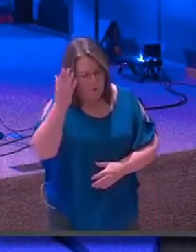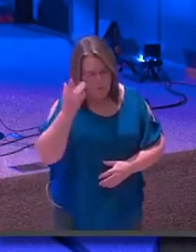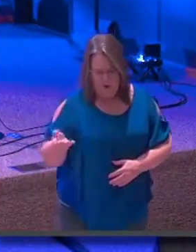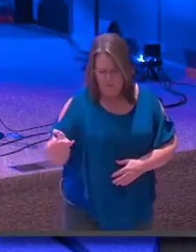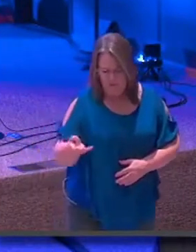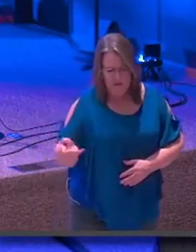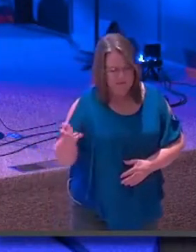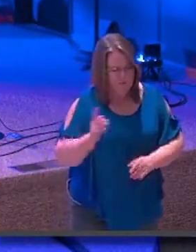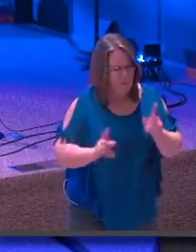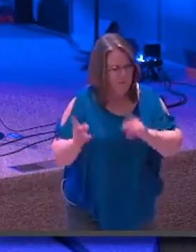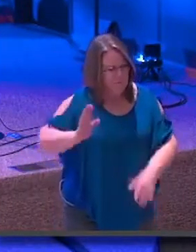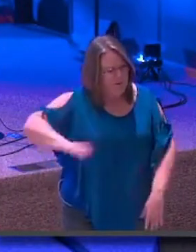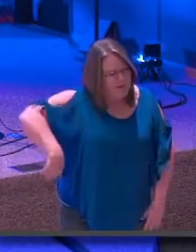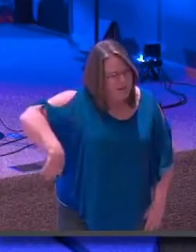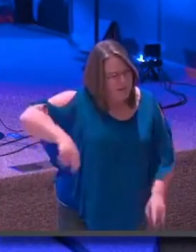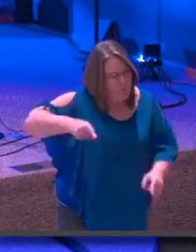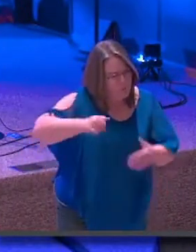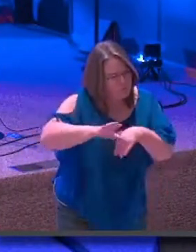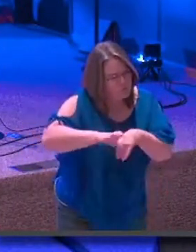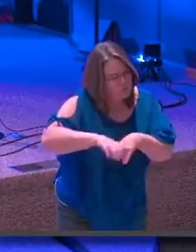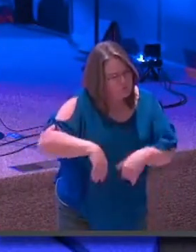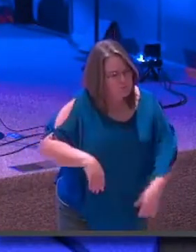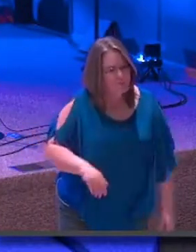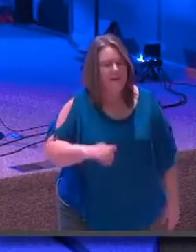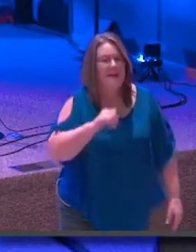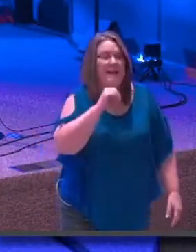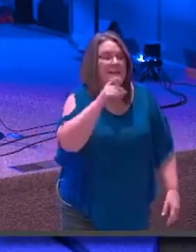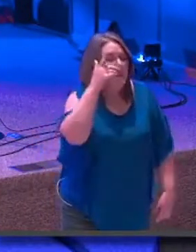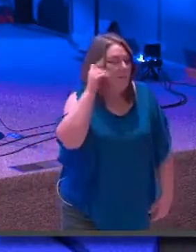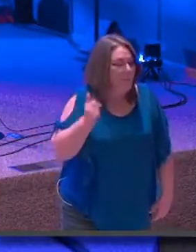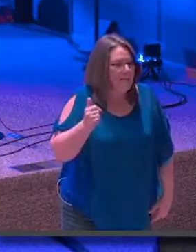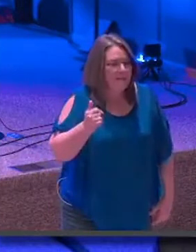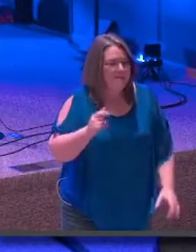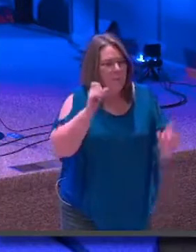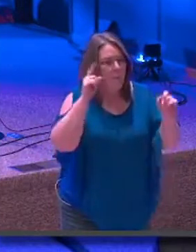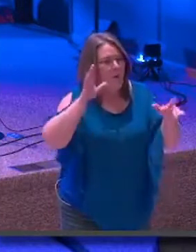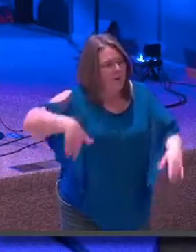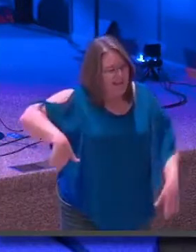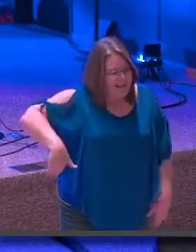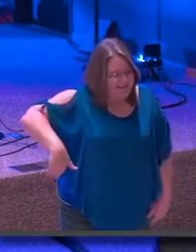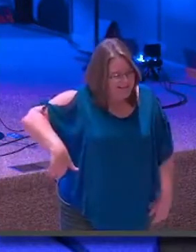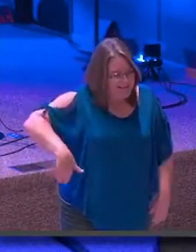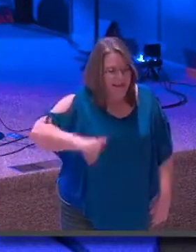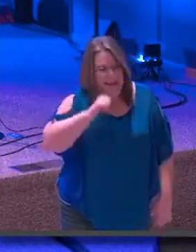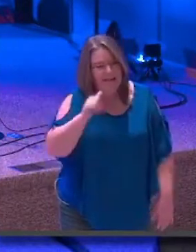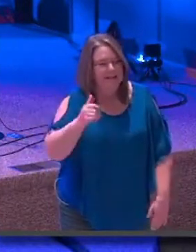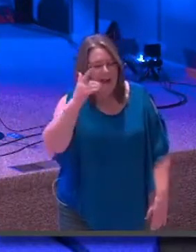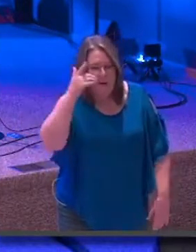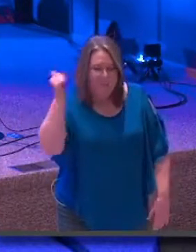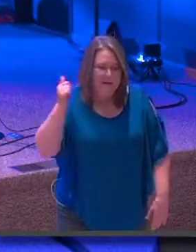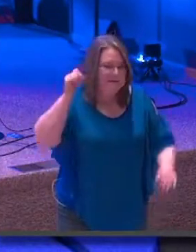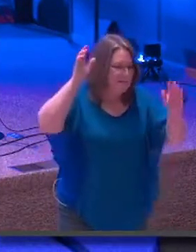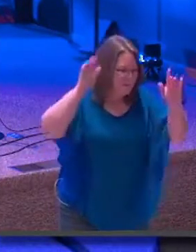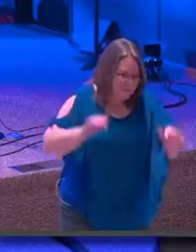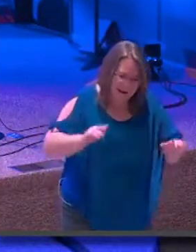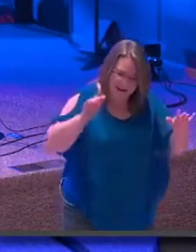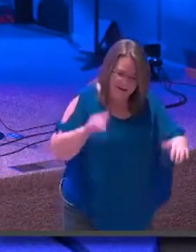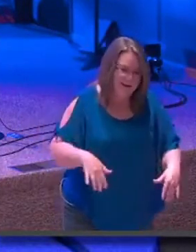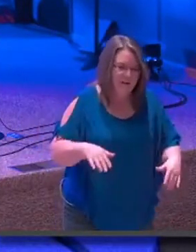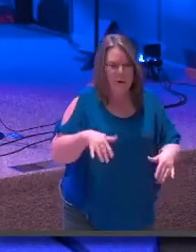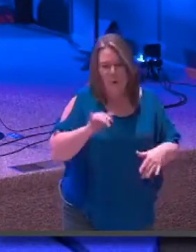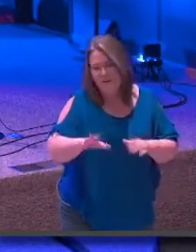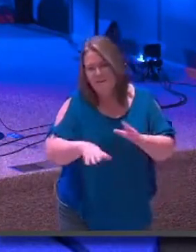people late to church? It wasn't because they got up late. It wasn't because it was raining or they stayed out too